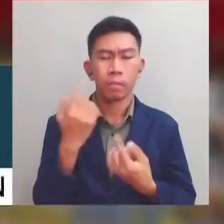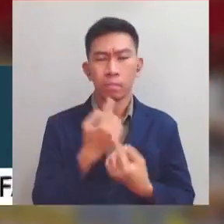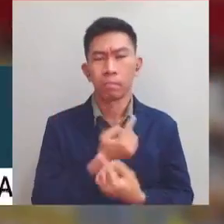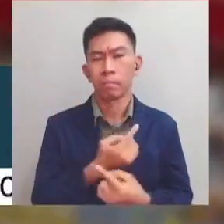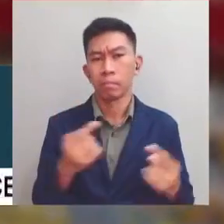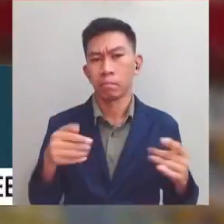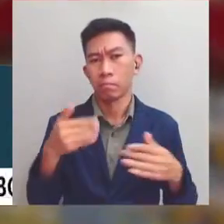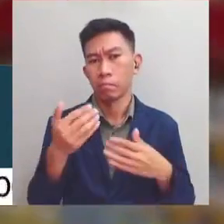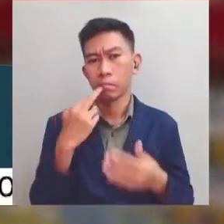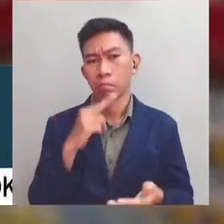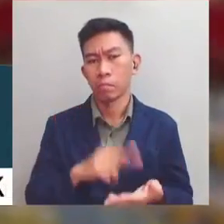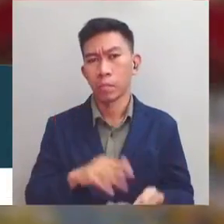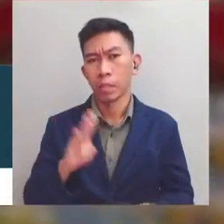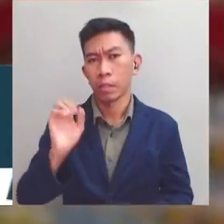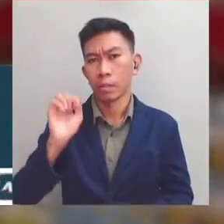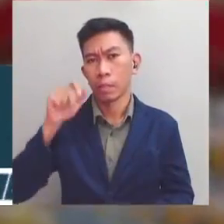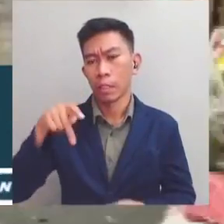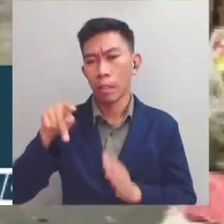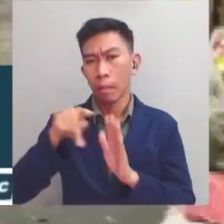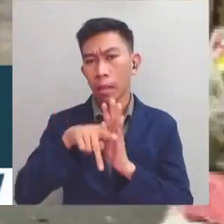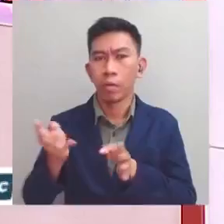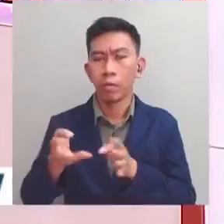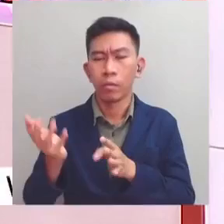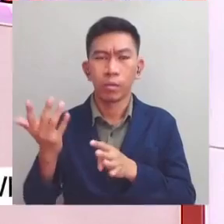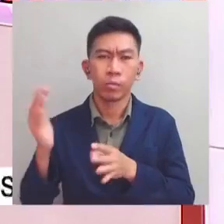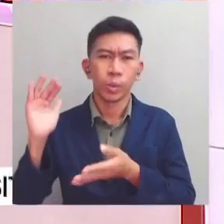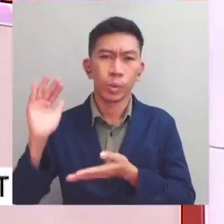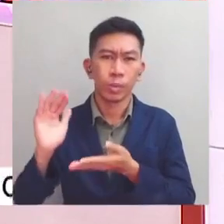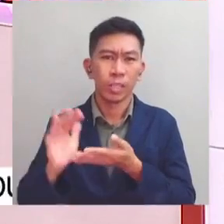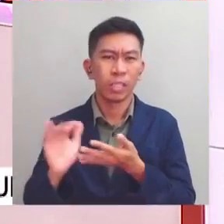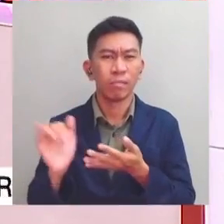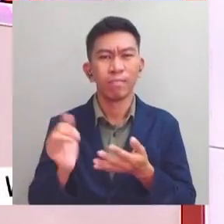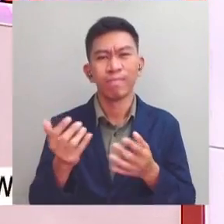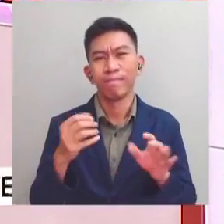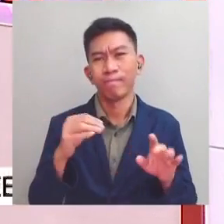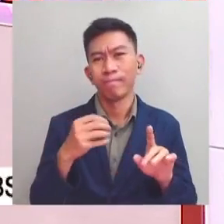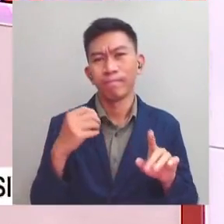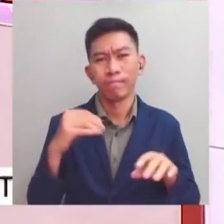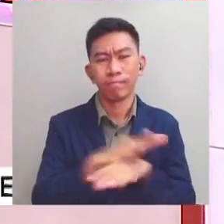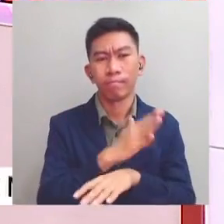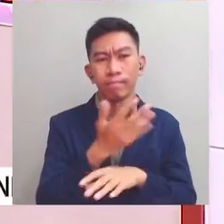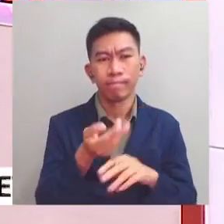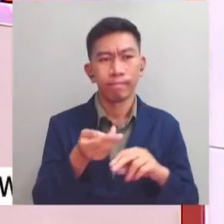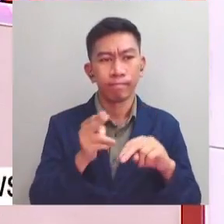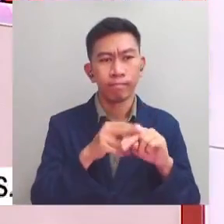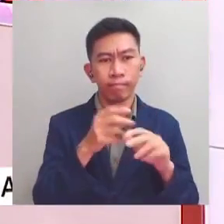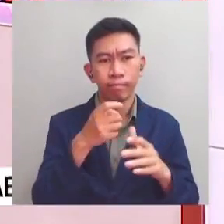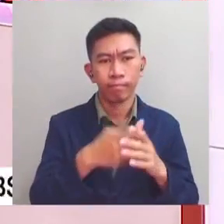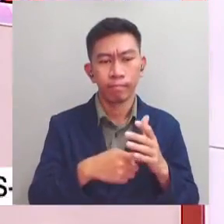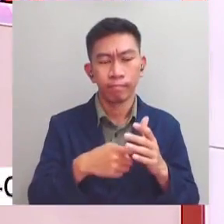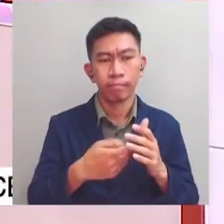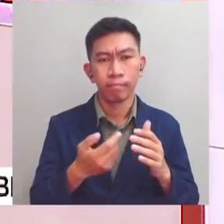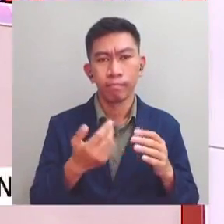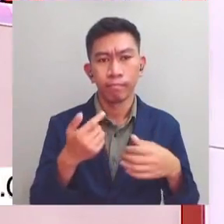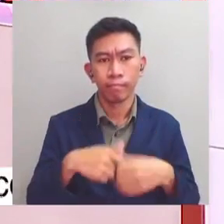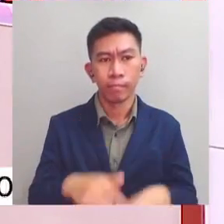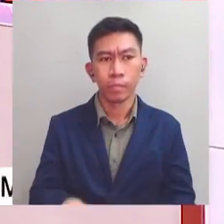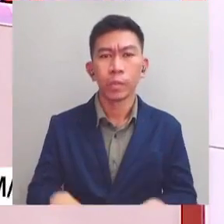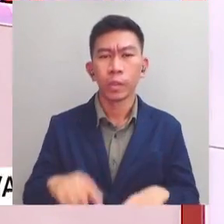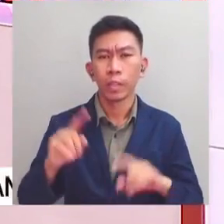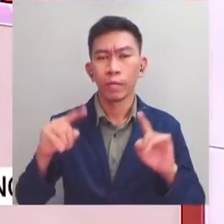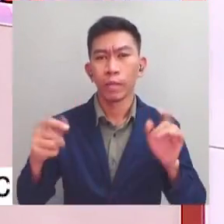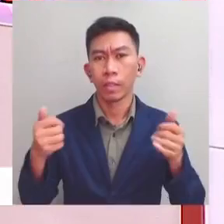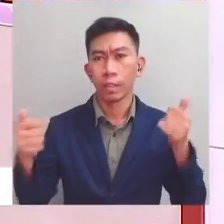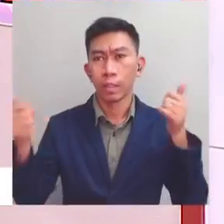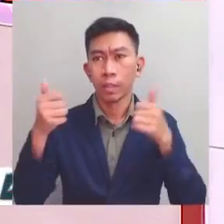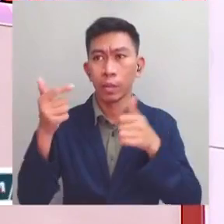meeting is going to happen August 17th. Over 200 business leaders across 21 countries convened in Cebu over the